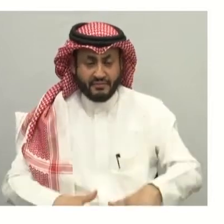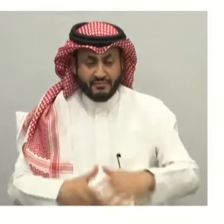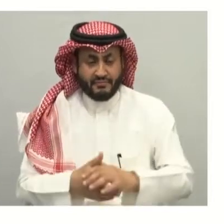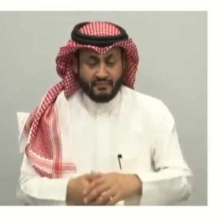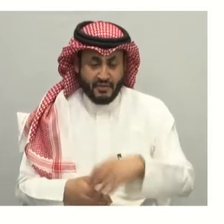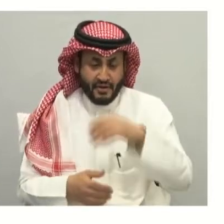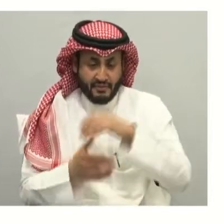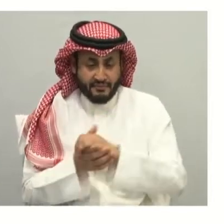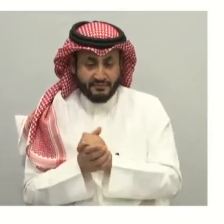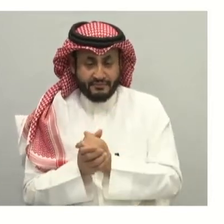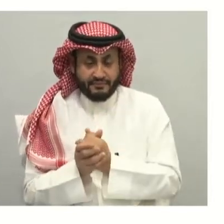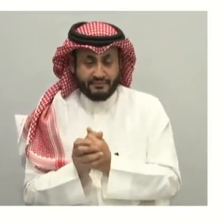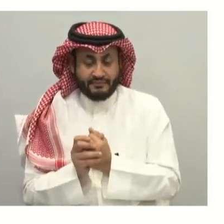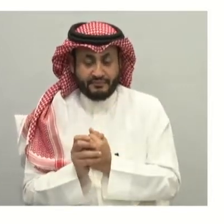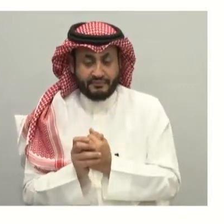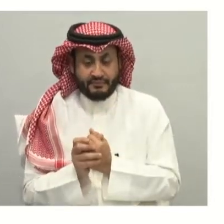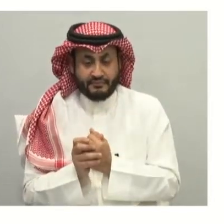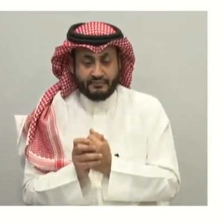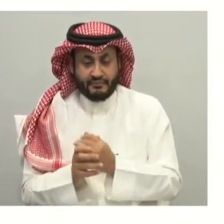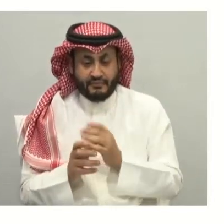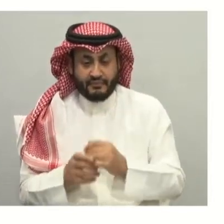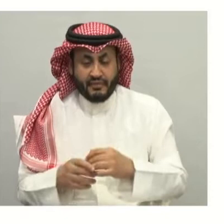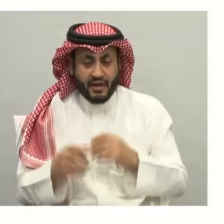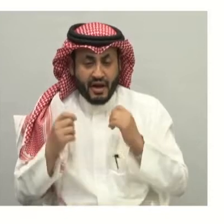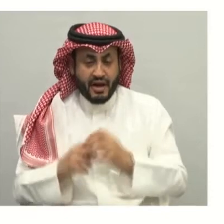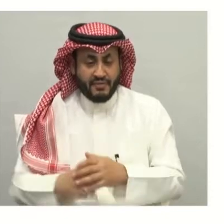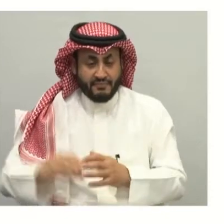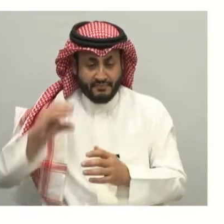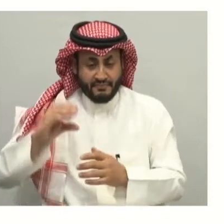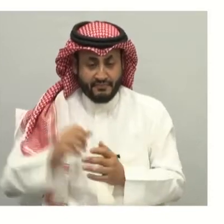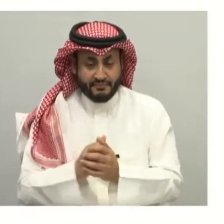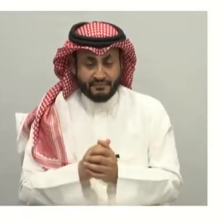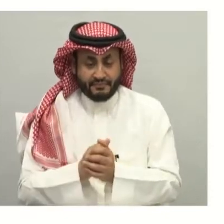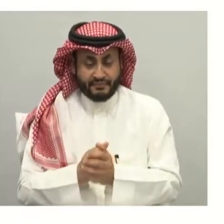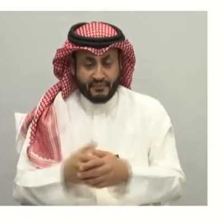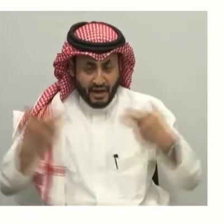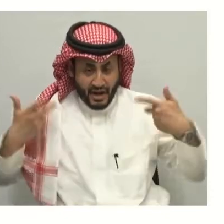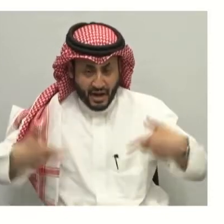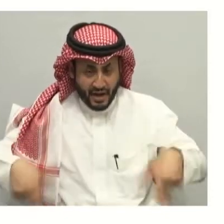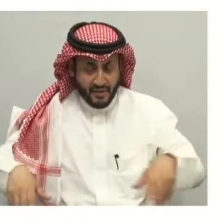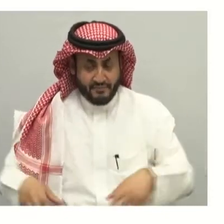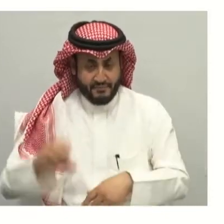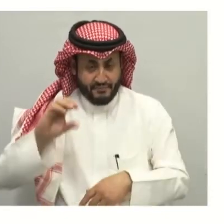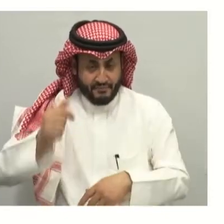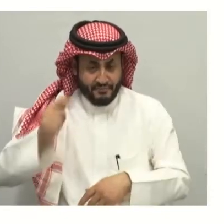cape and a cap. This is the cape and this is the cap.